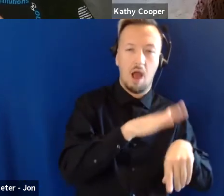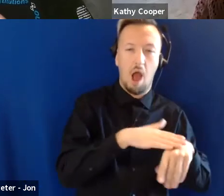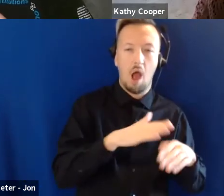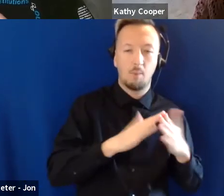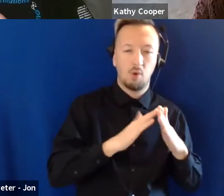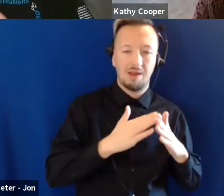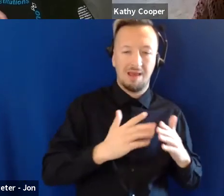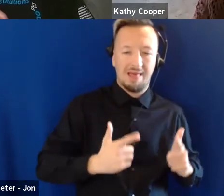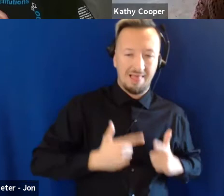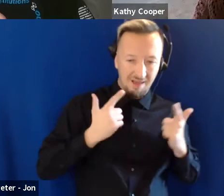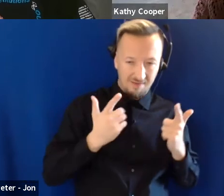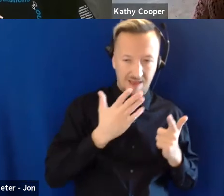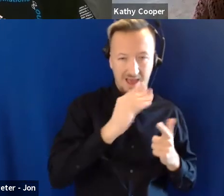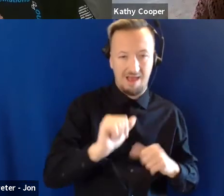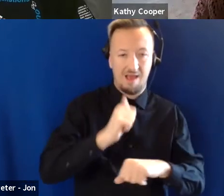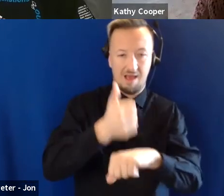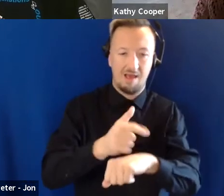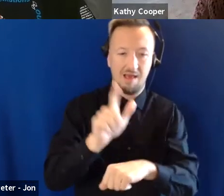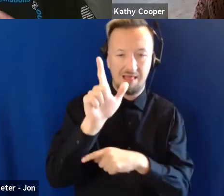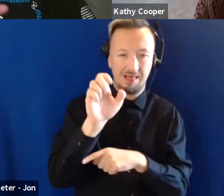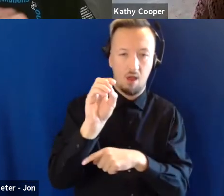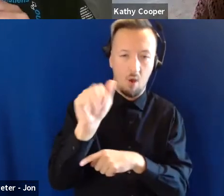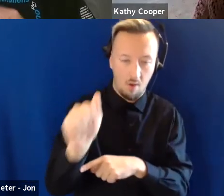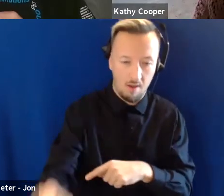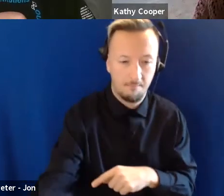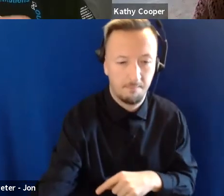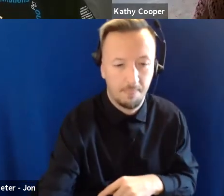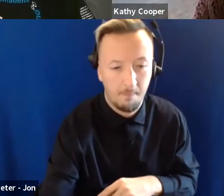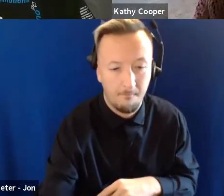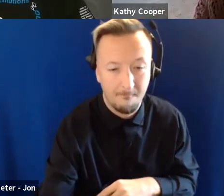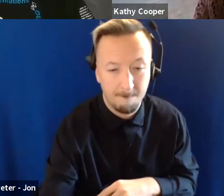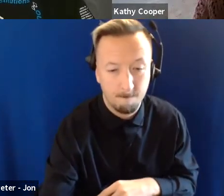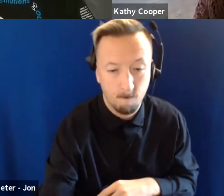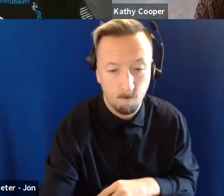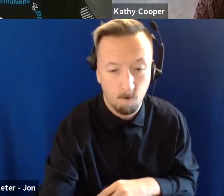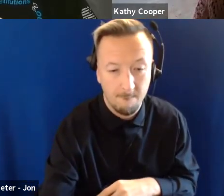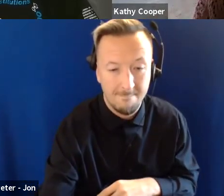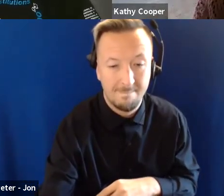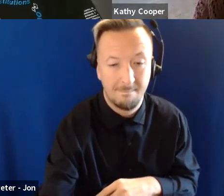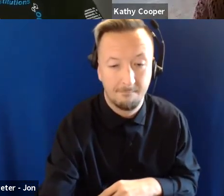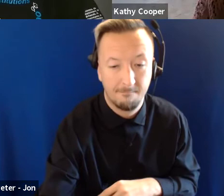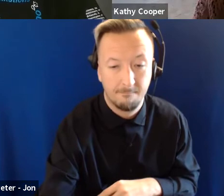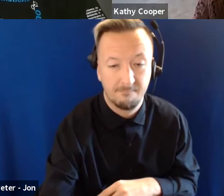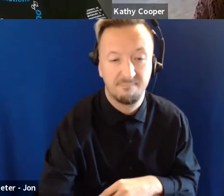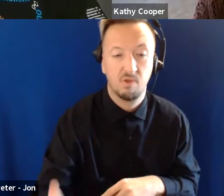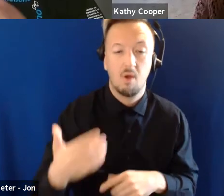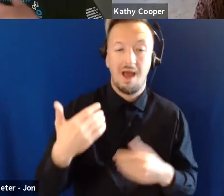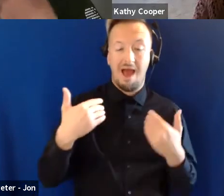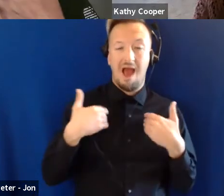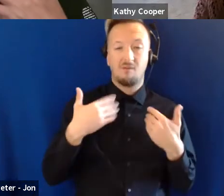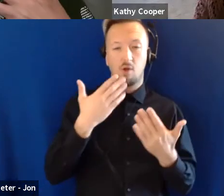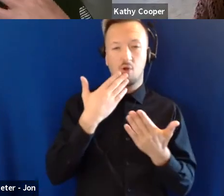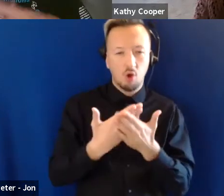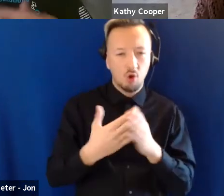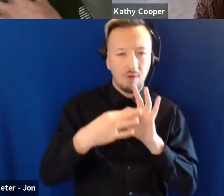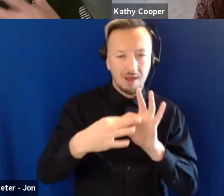the implementation of WIOA. And so, having a good relationship and